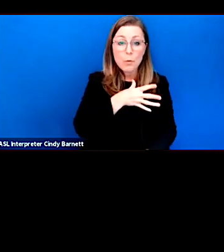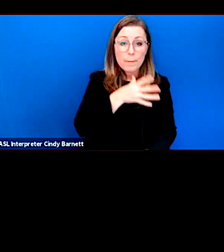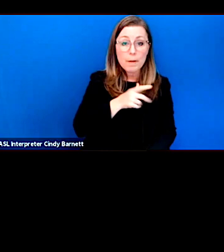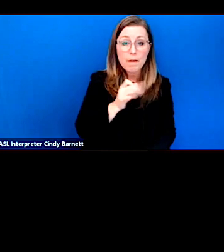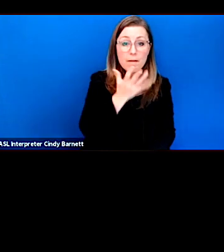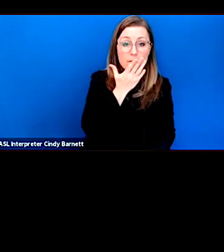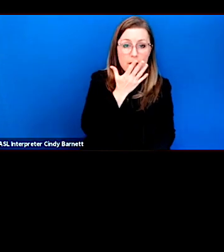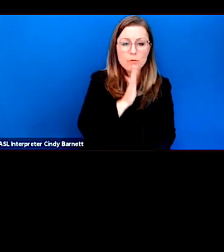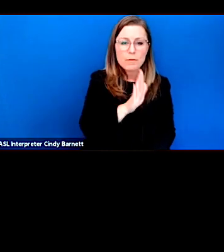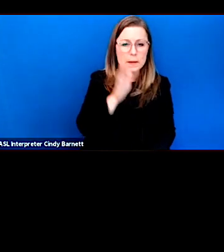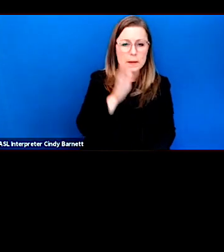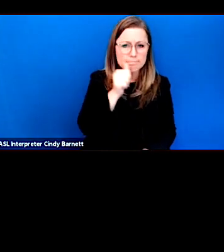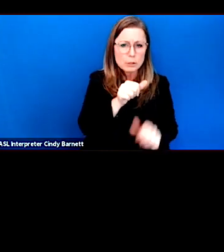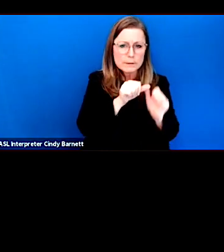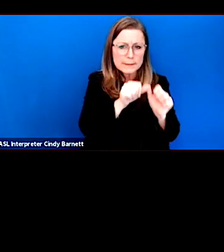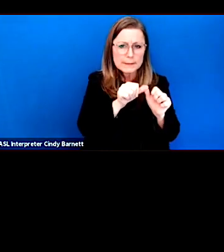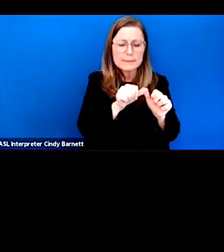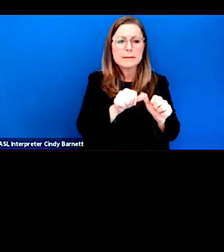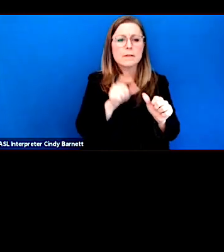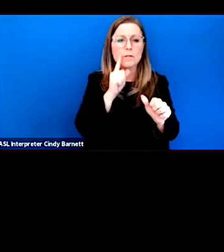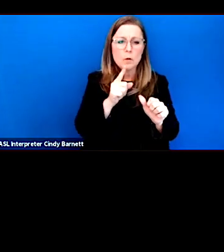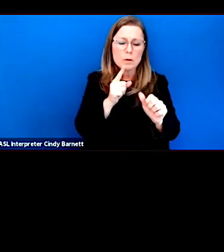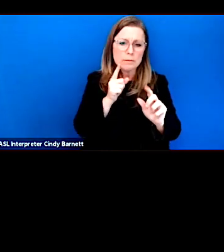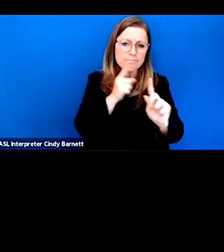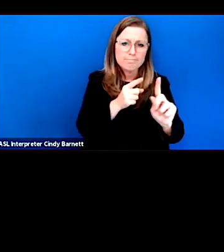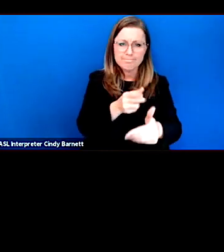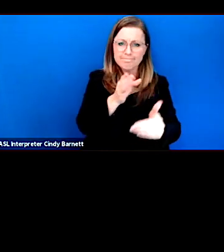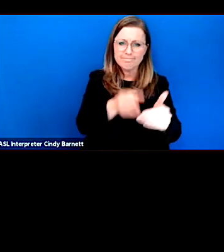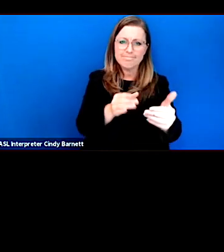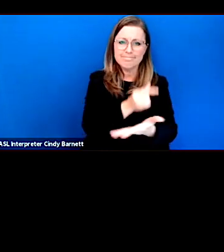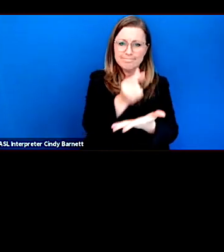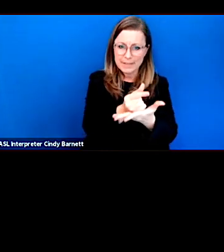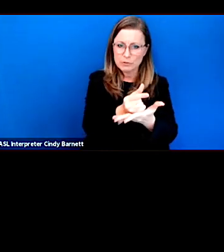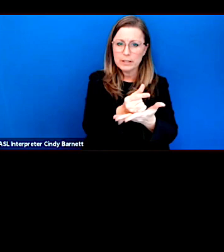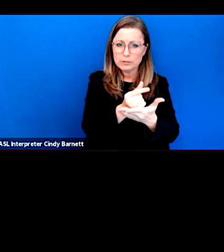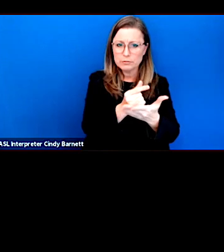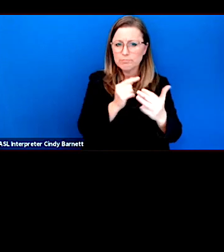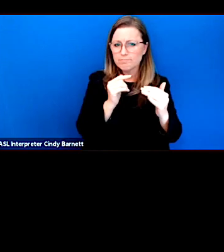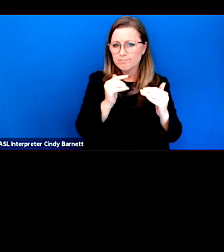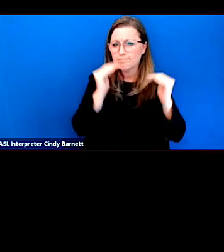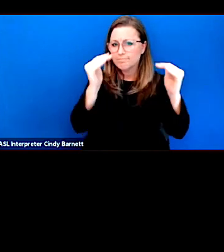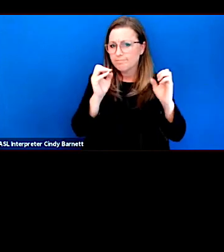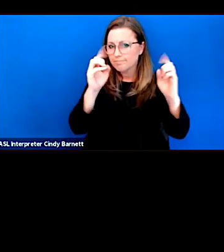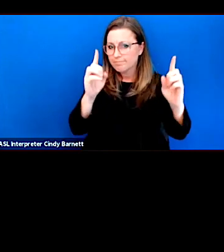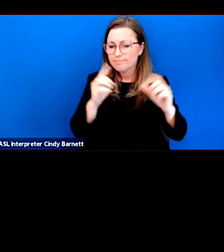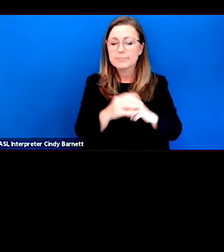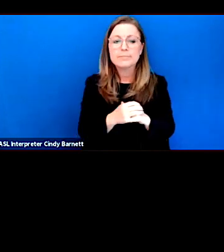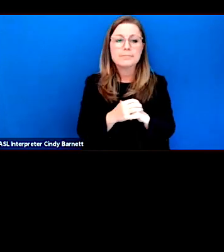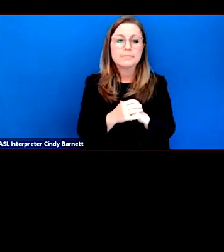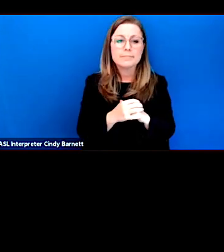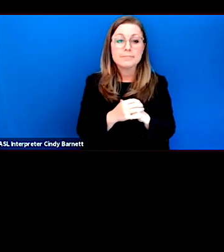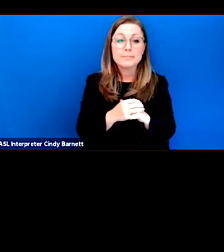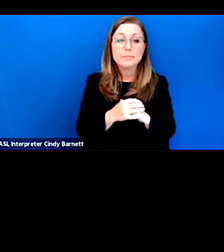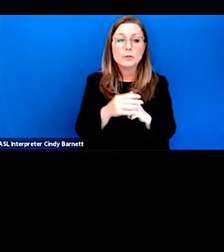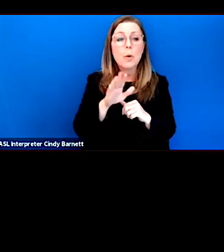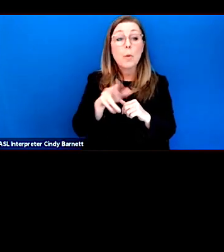education? To illustrate how the synthesis question will guide our work, I call your attention to the